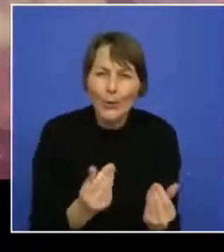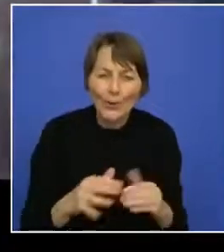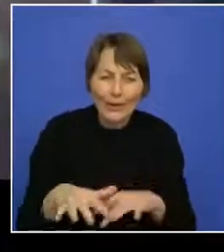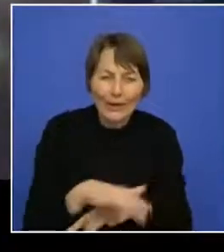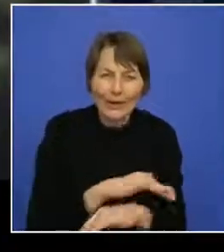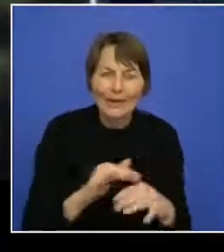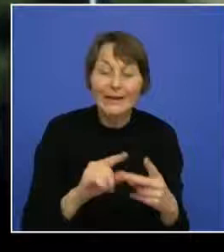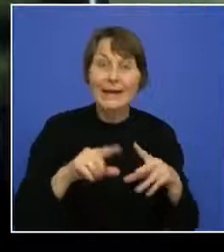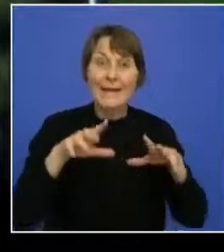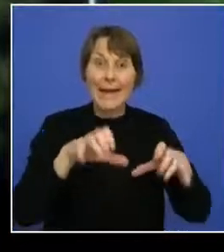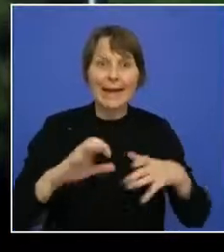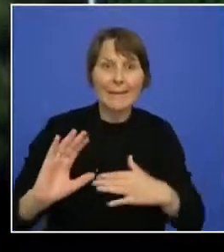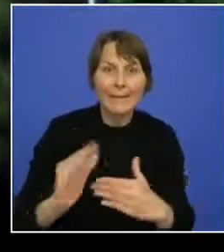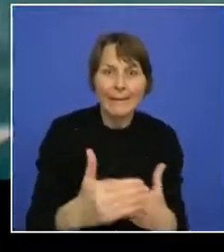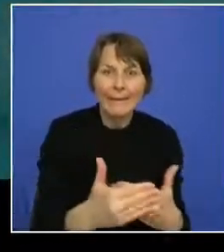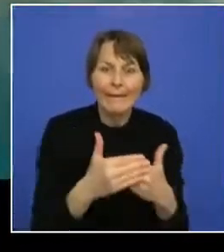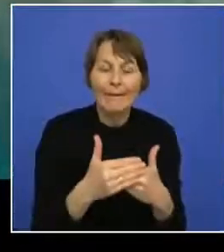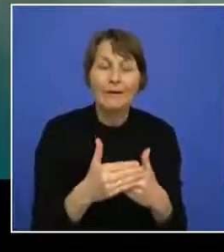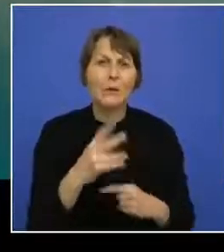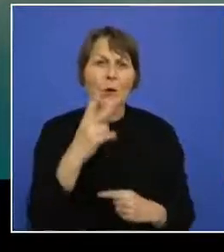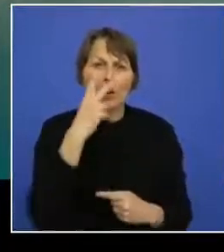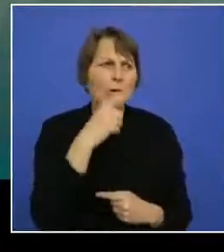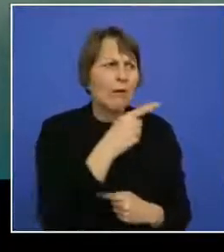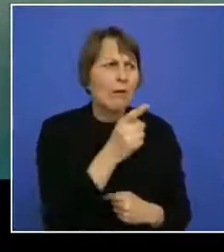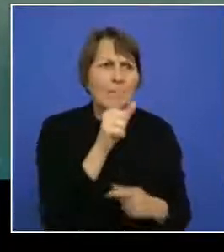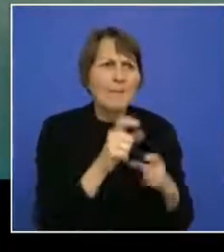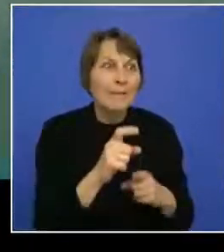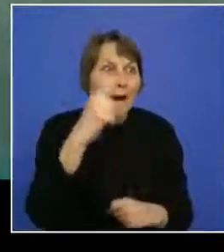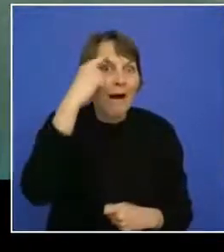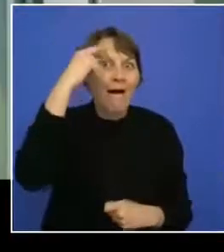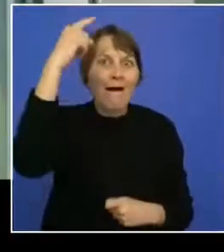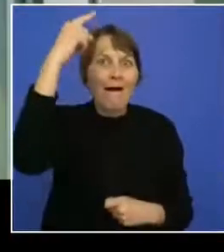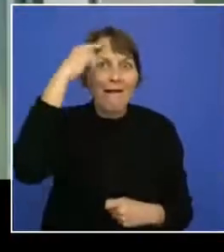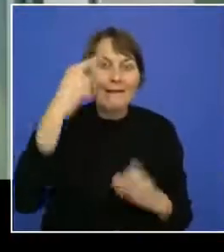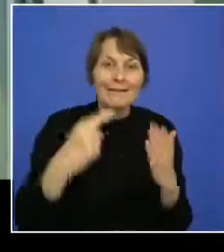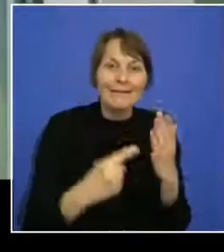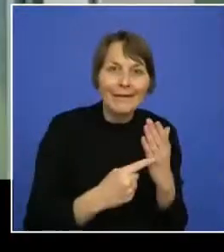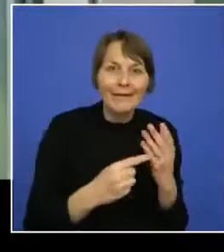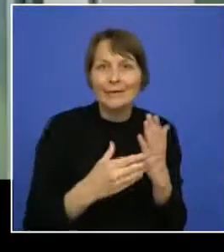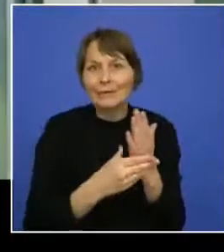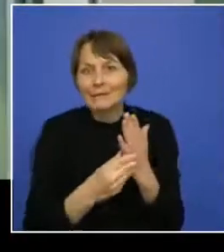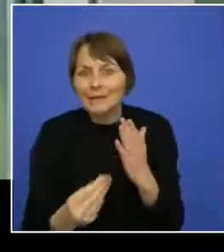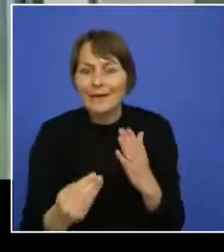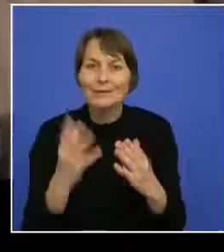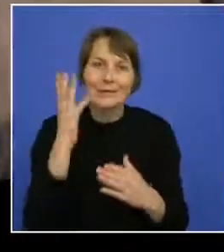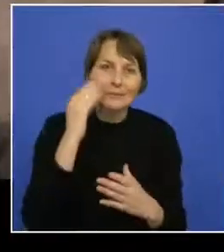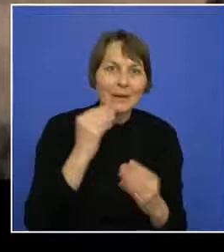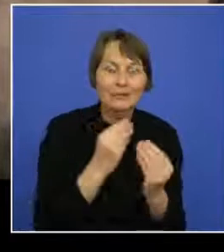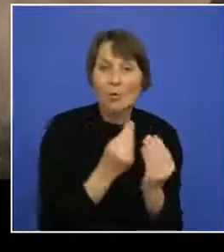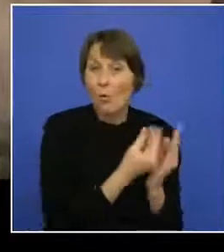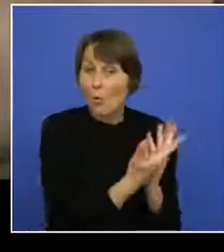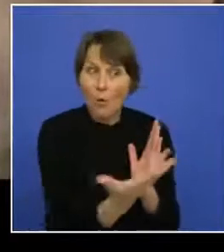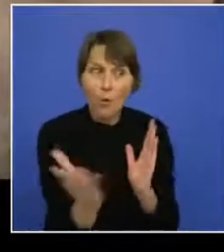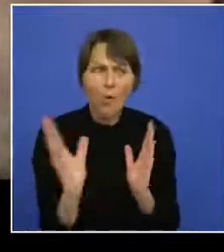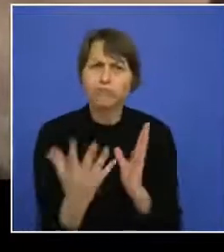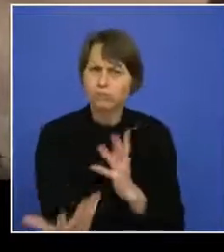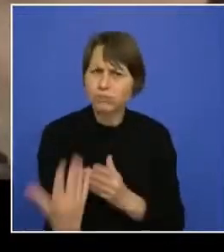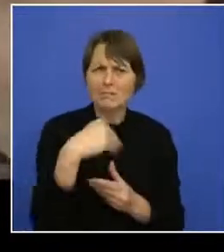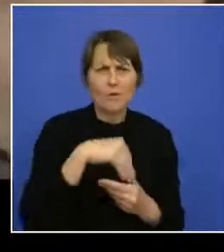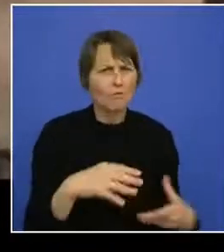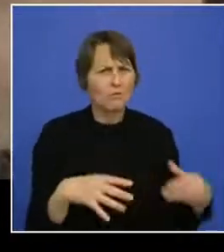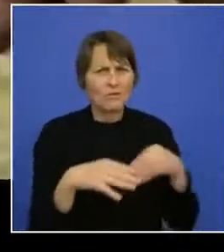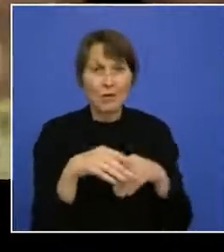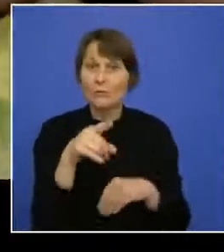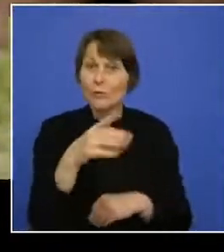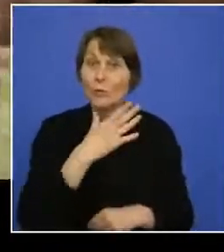from people with different technologies, skills, experience. Everybody can contribute. Whatever you are